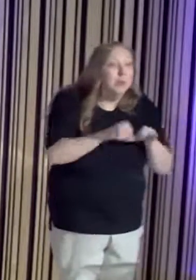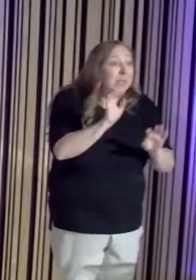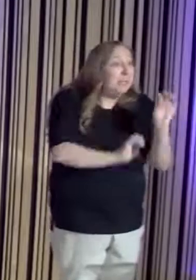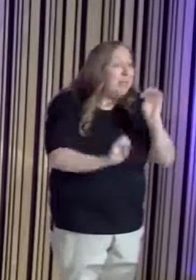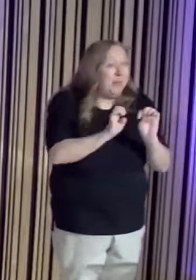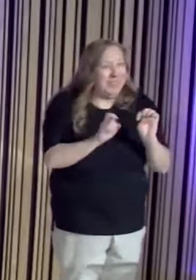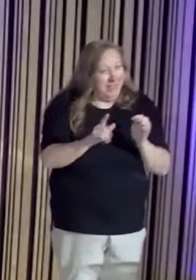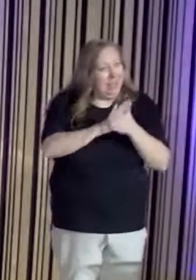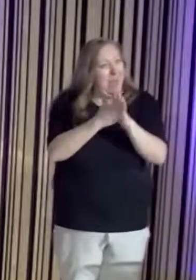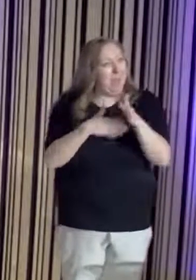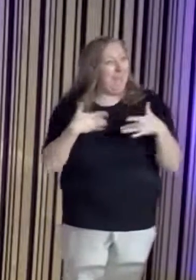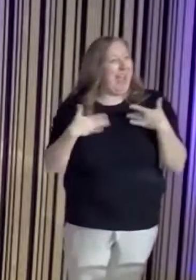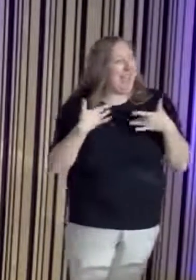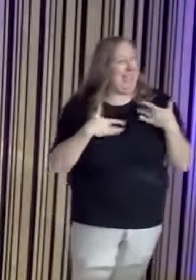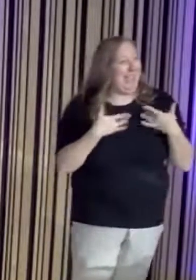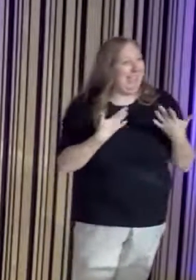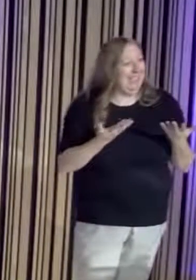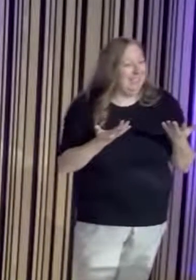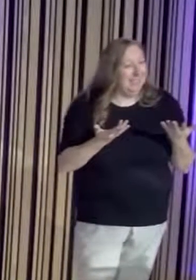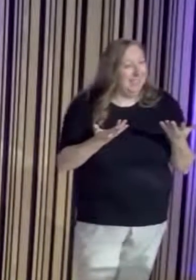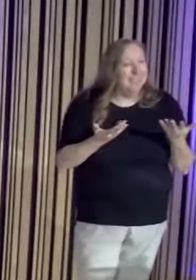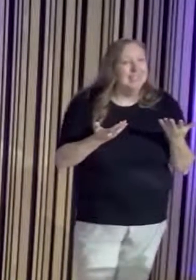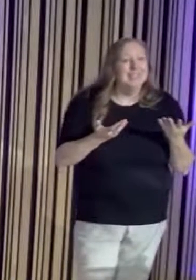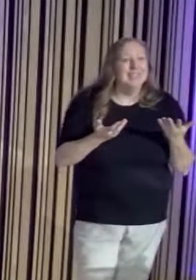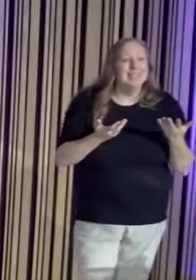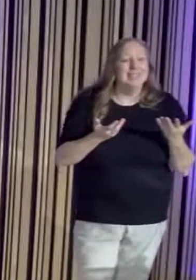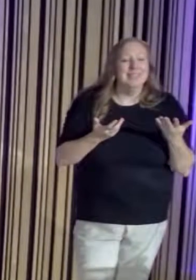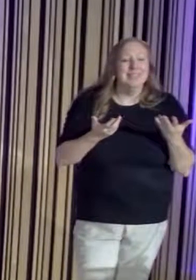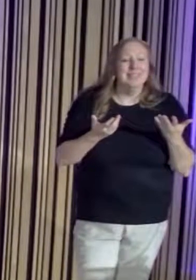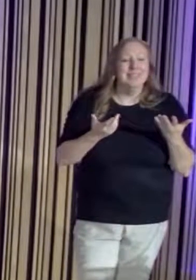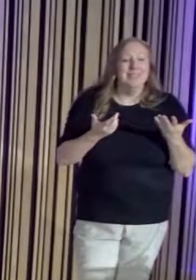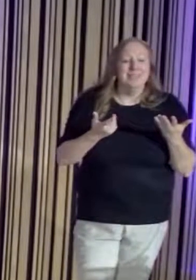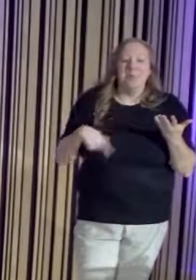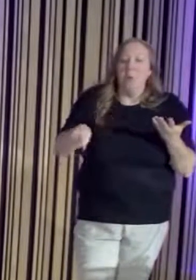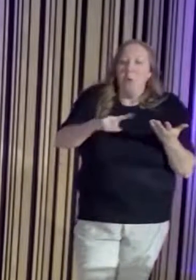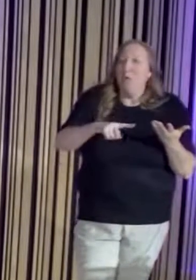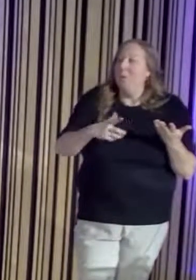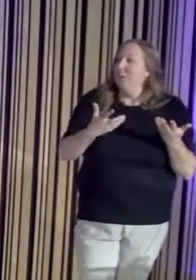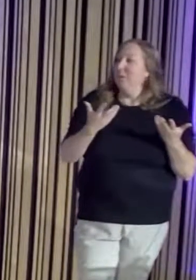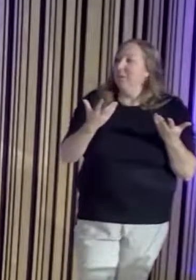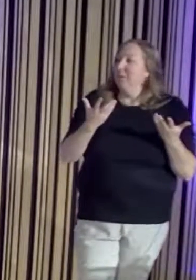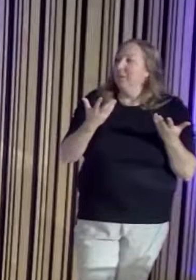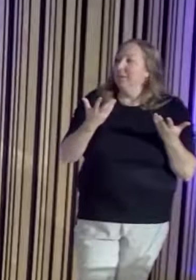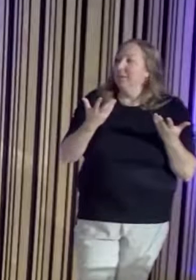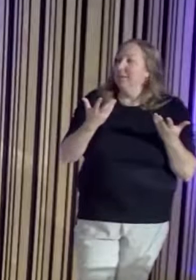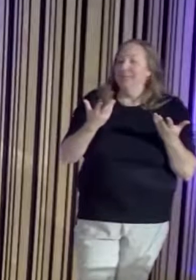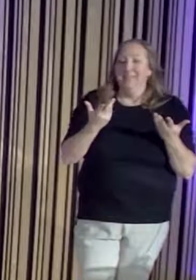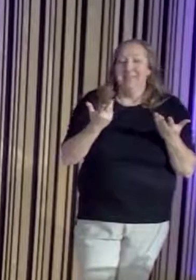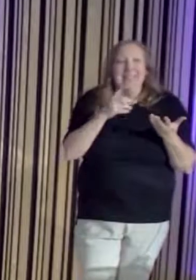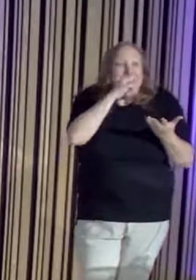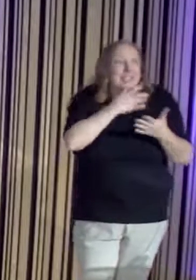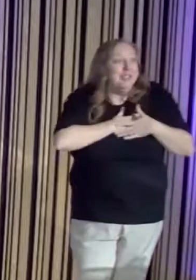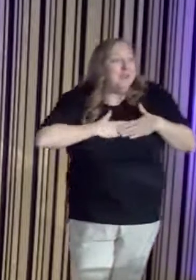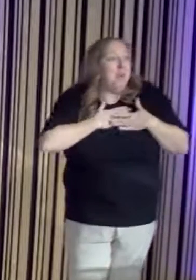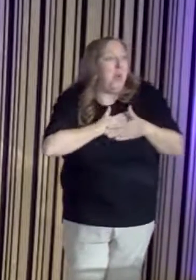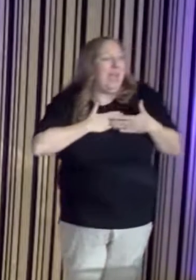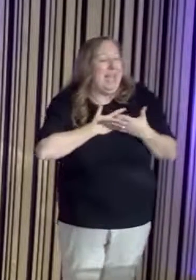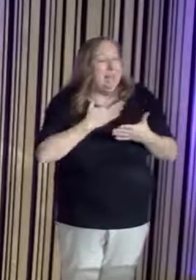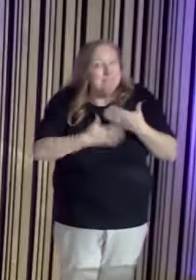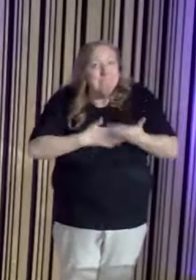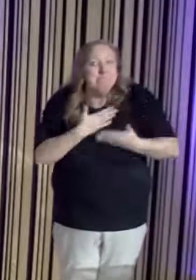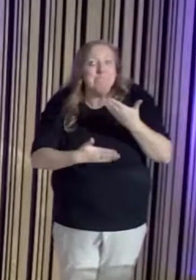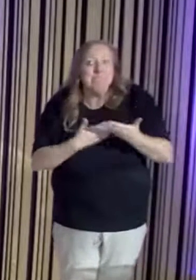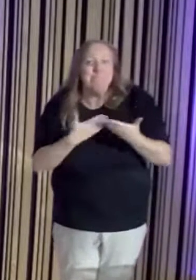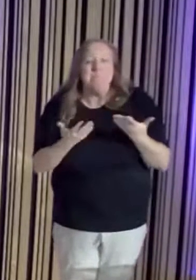do, because they know in the meantime, they're on the planet, the people are day and night doing this. So they're very excited about